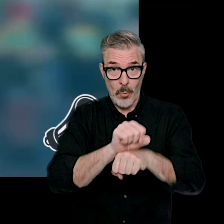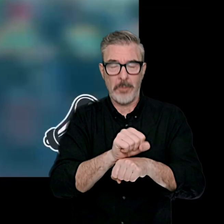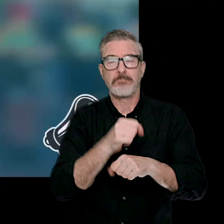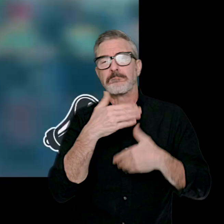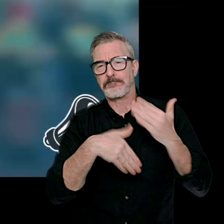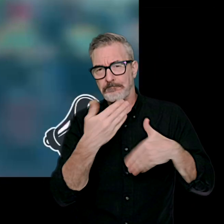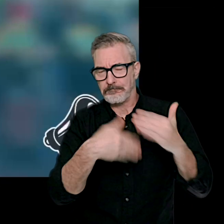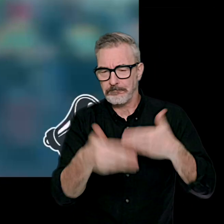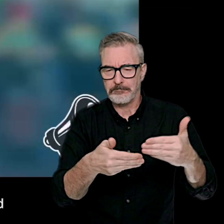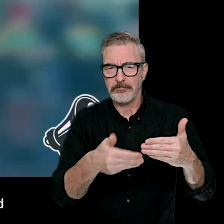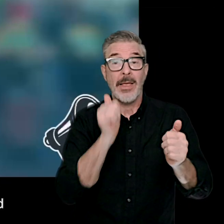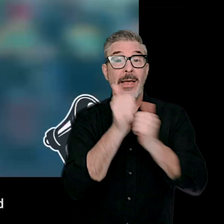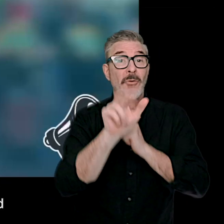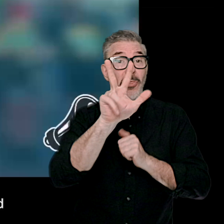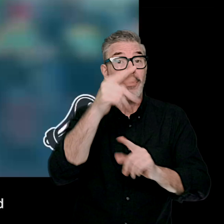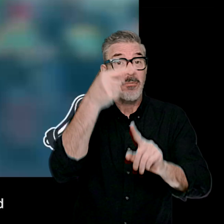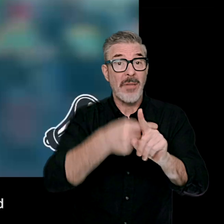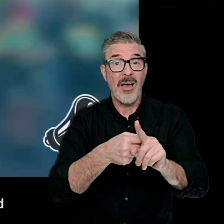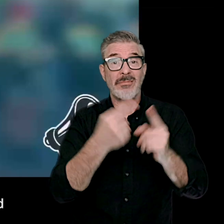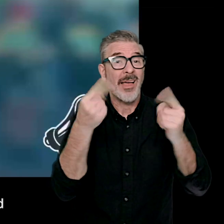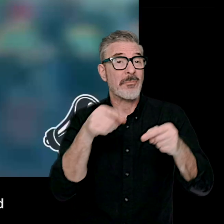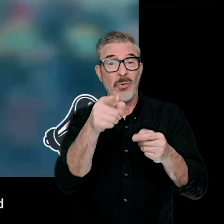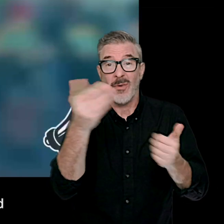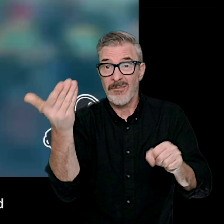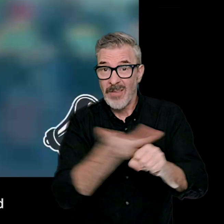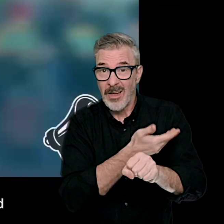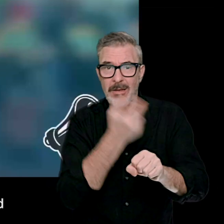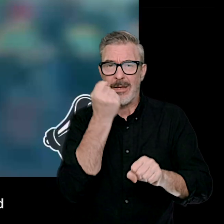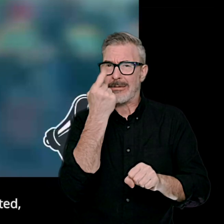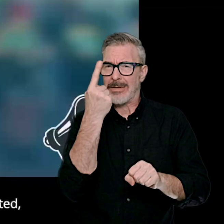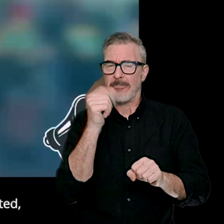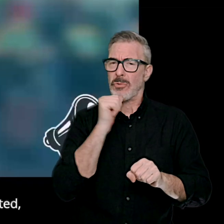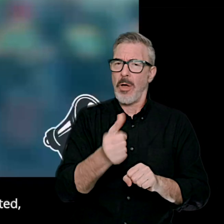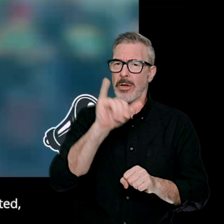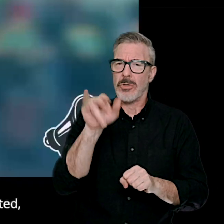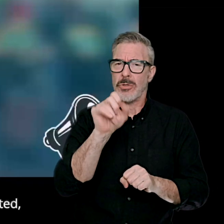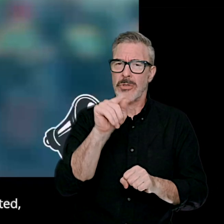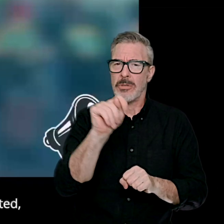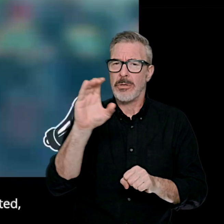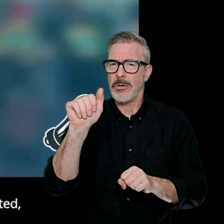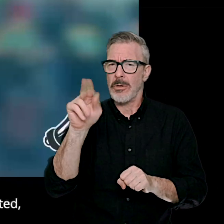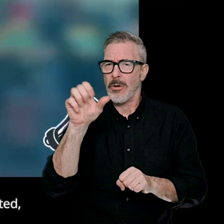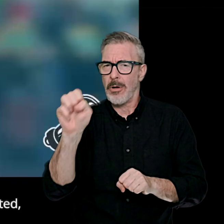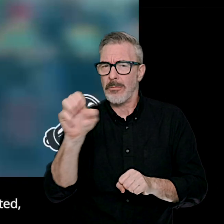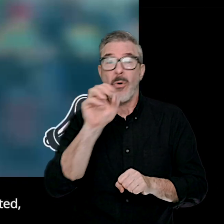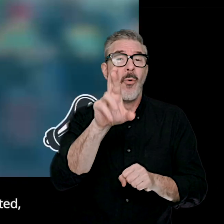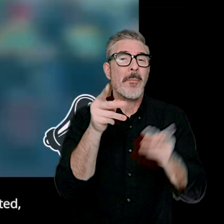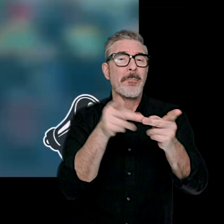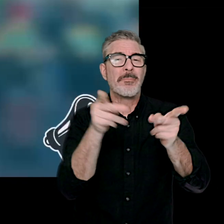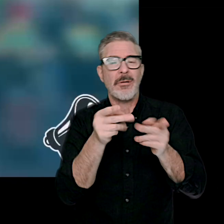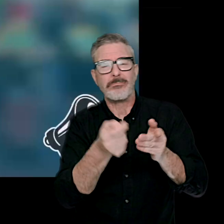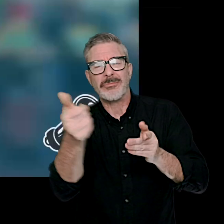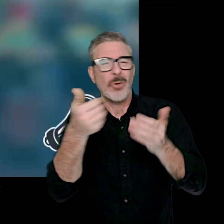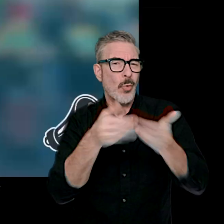pay. So after 3 months, if you were fired without just cause or deemed